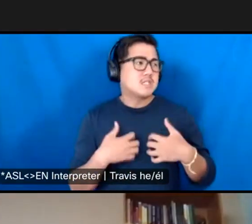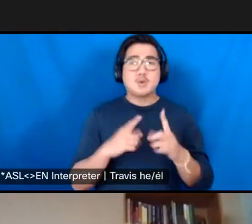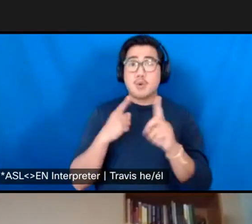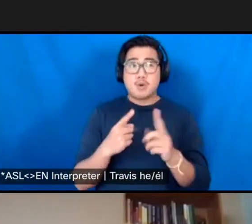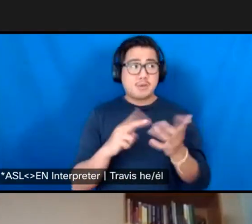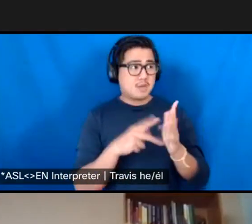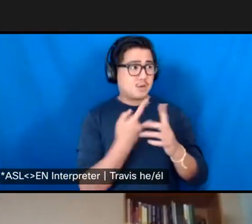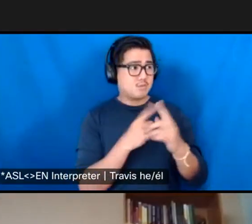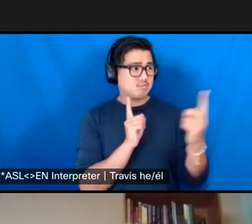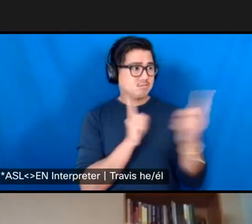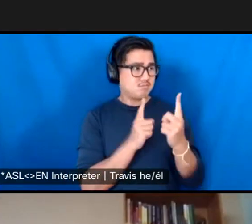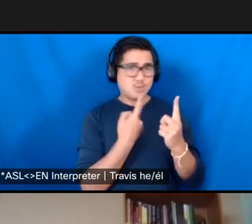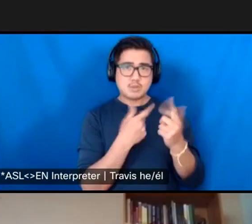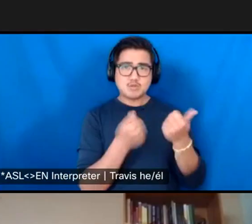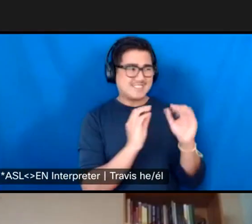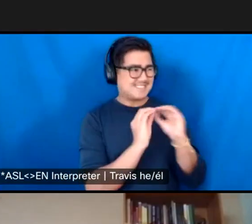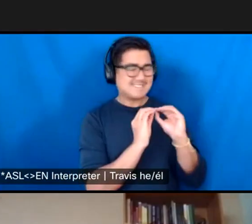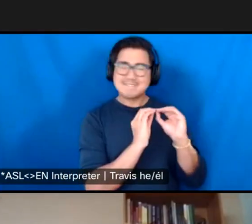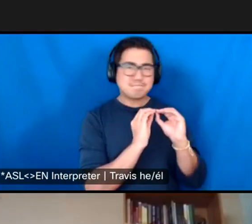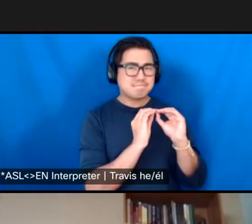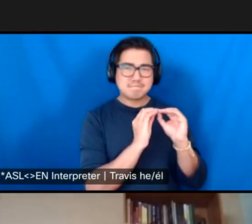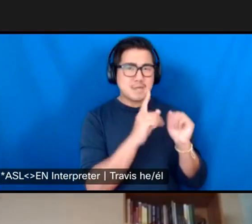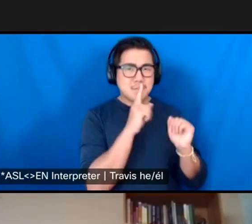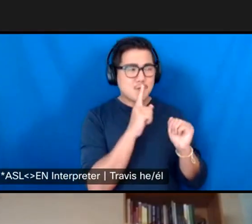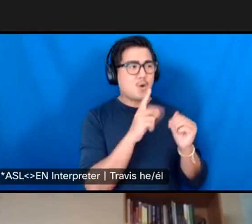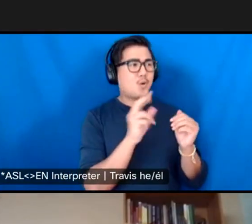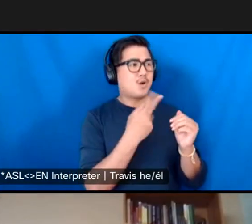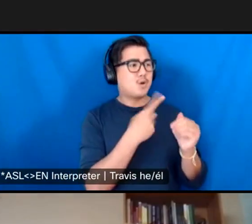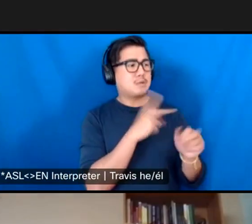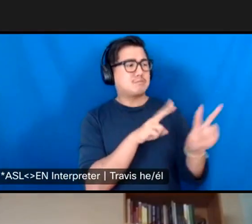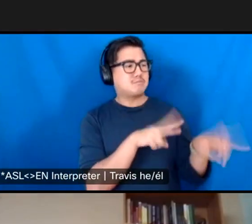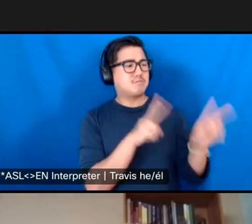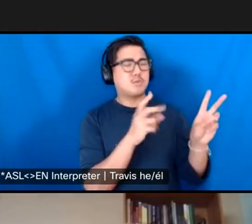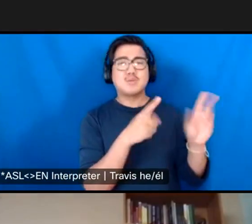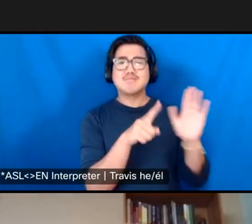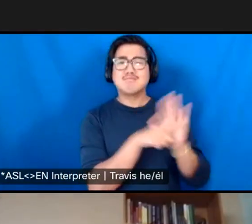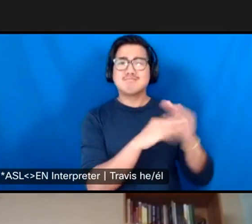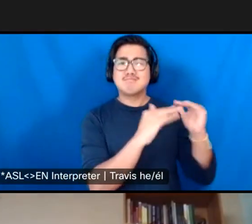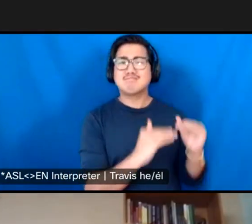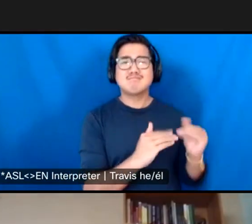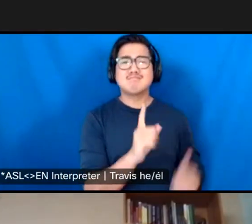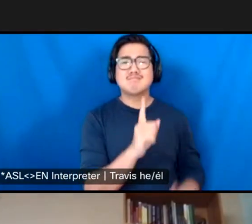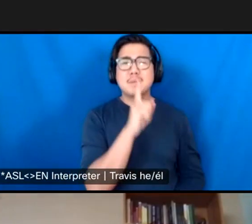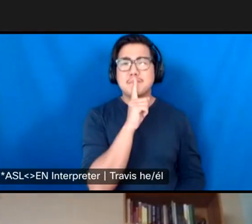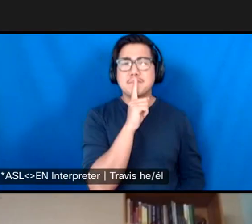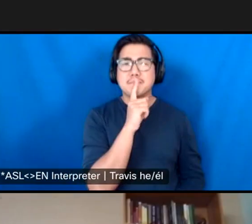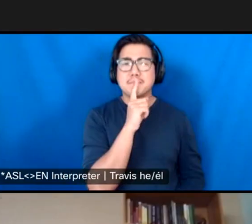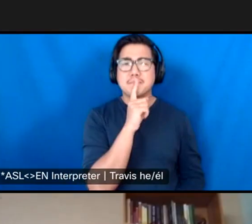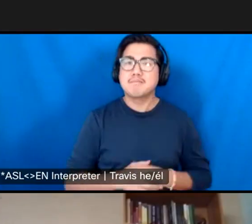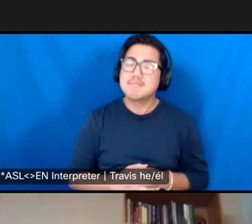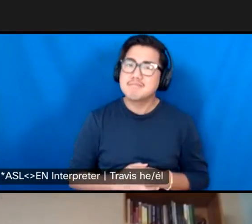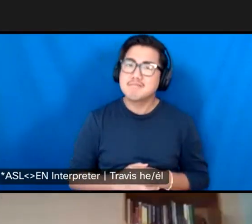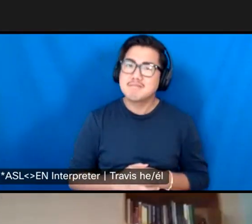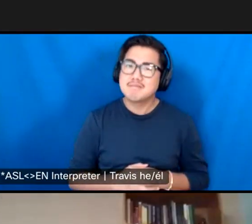right? And not stigmatizing, of course. And these are the